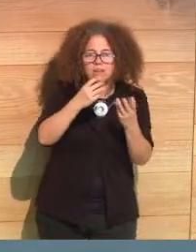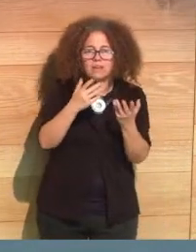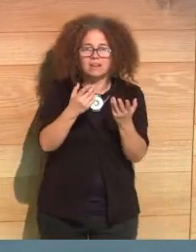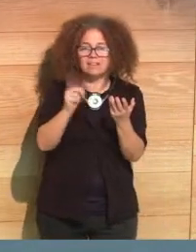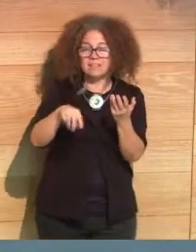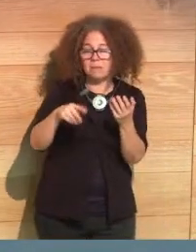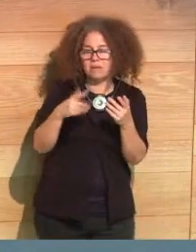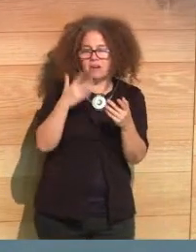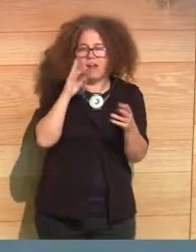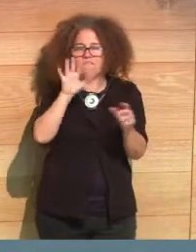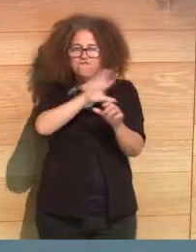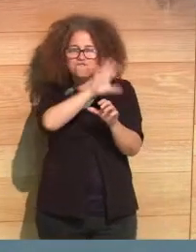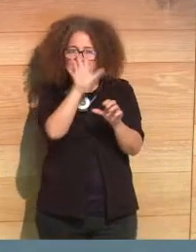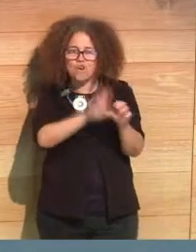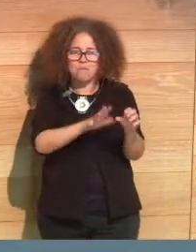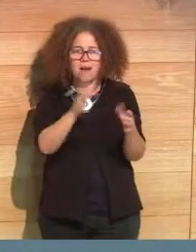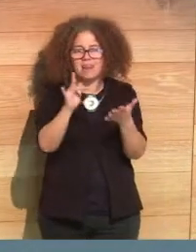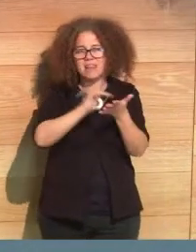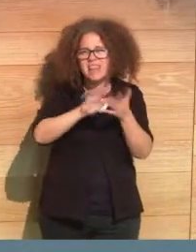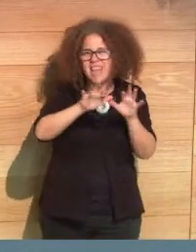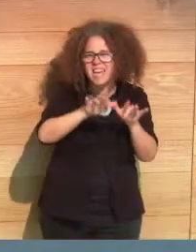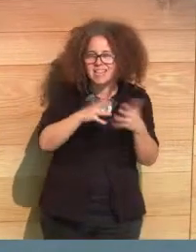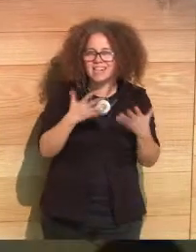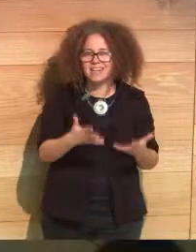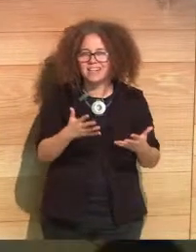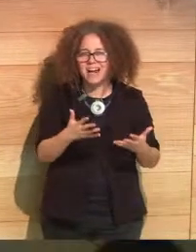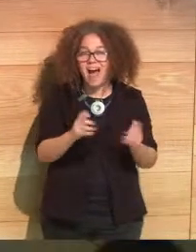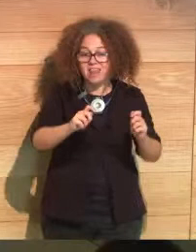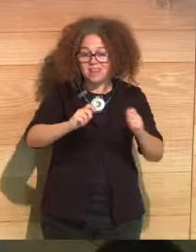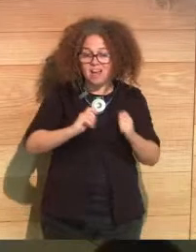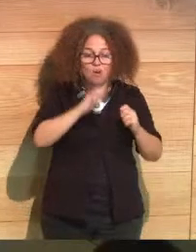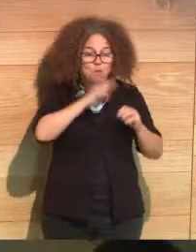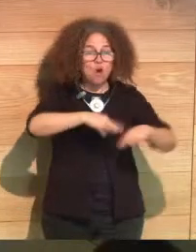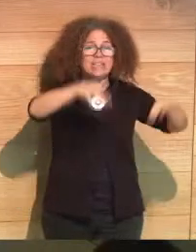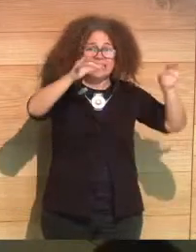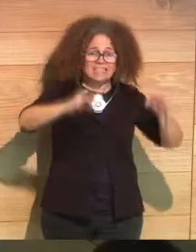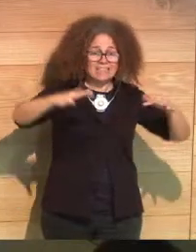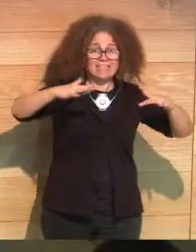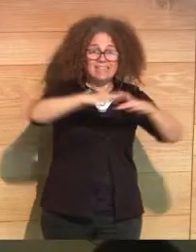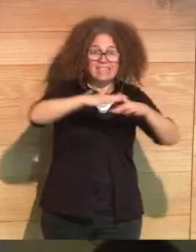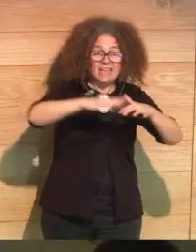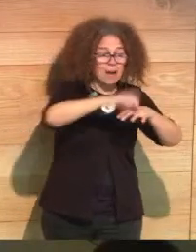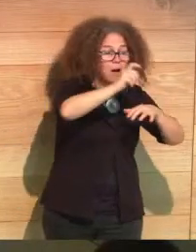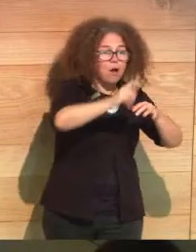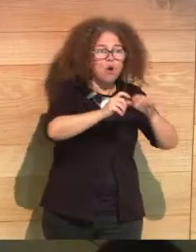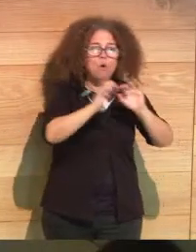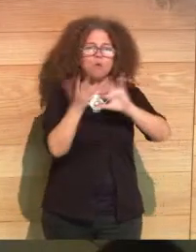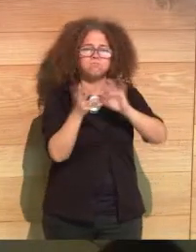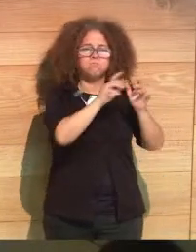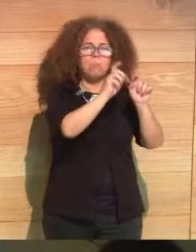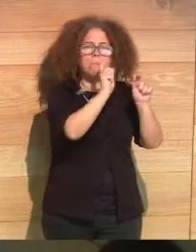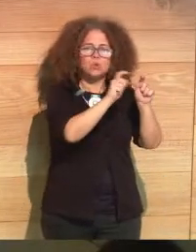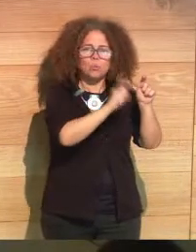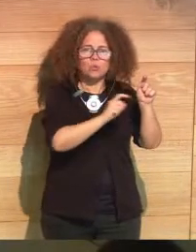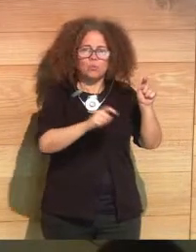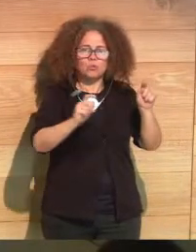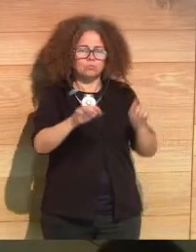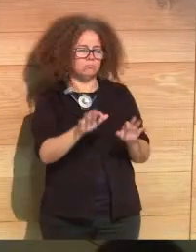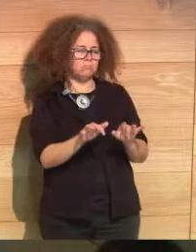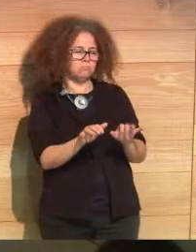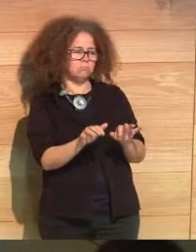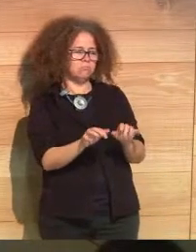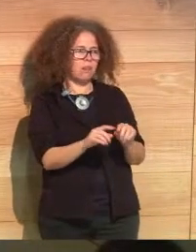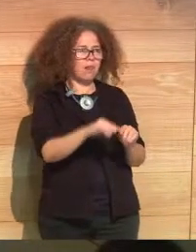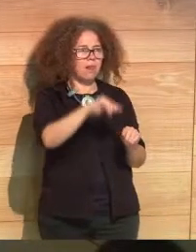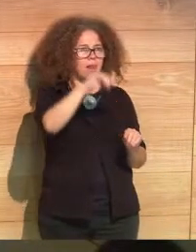I think this grid sort of follows us all along the exhibition, and there's also the metaphor of the power grid, that we